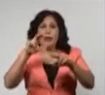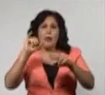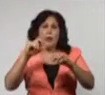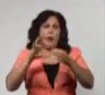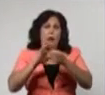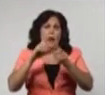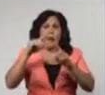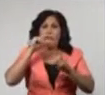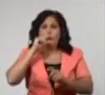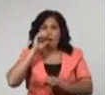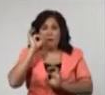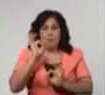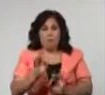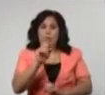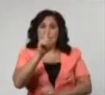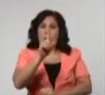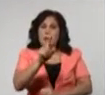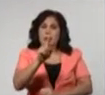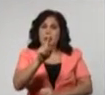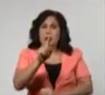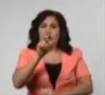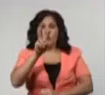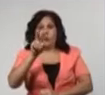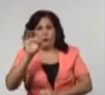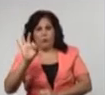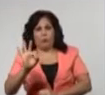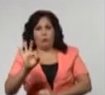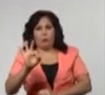2,352 samples were studied,